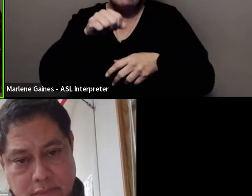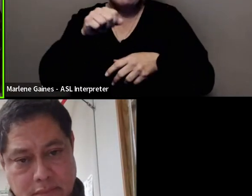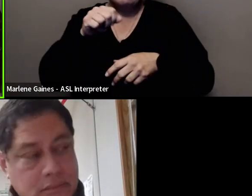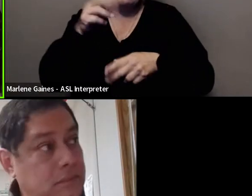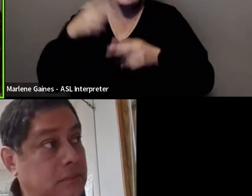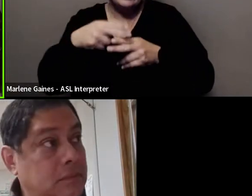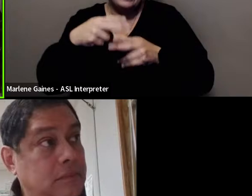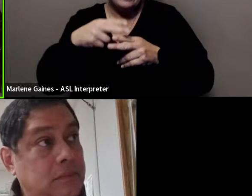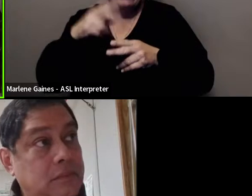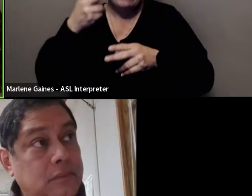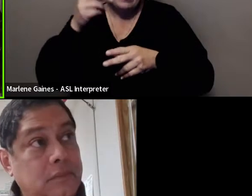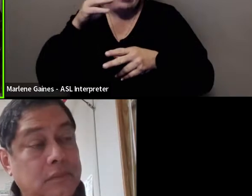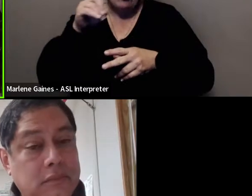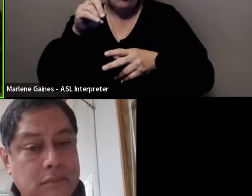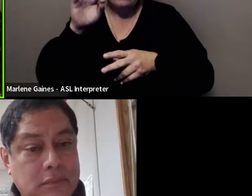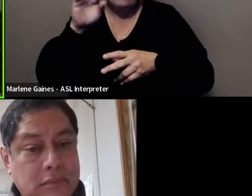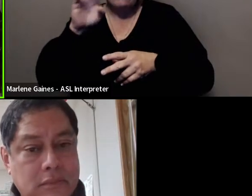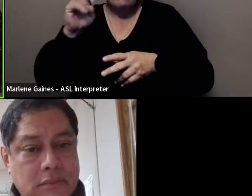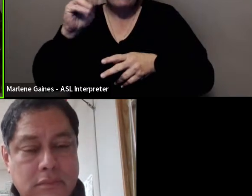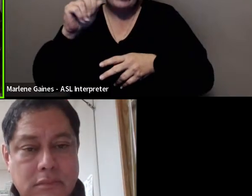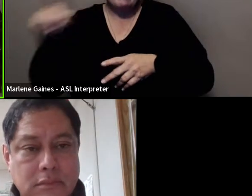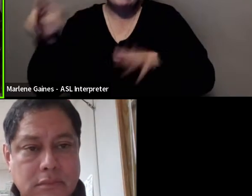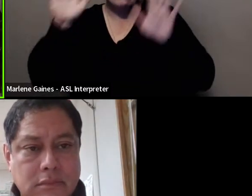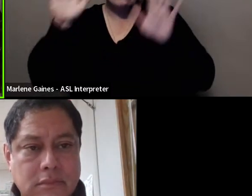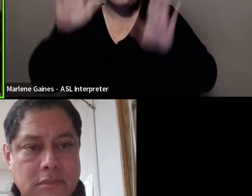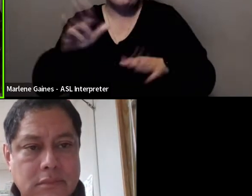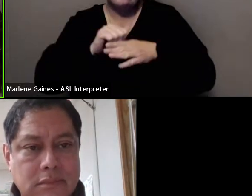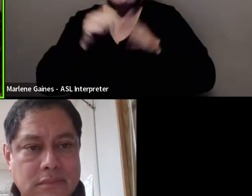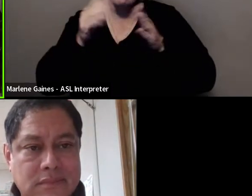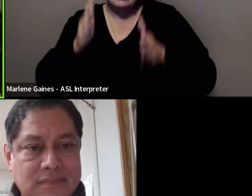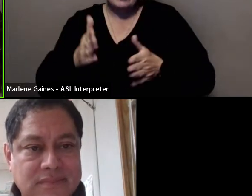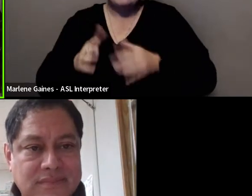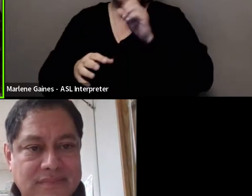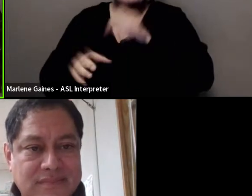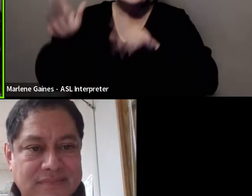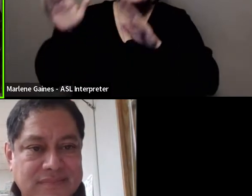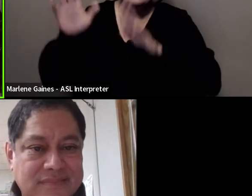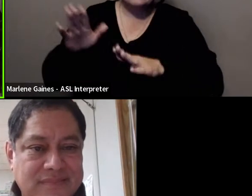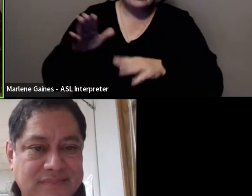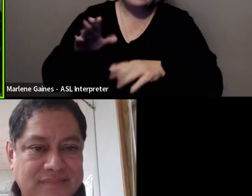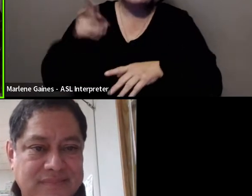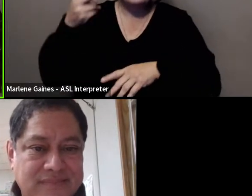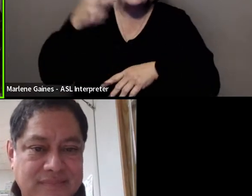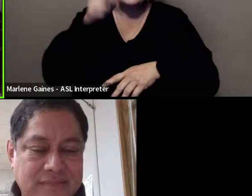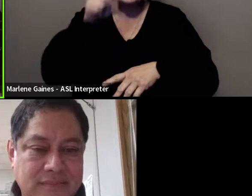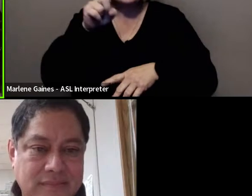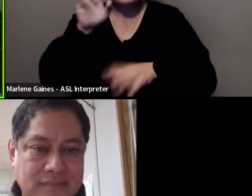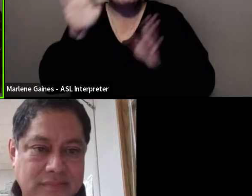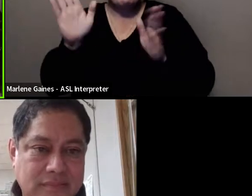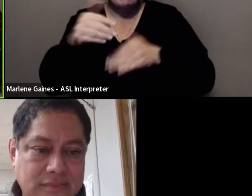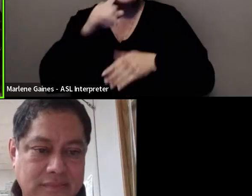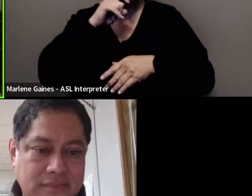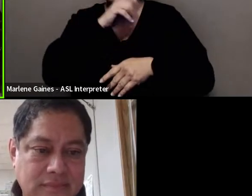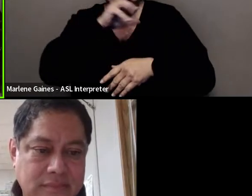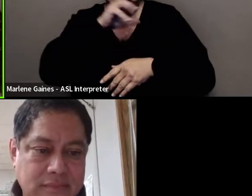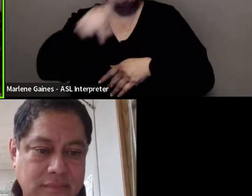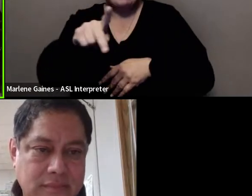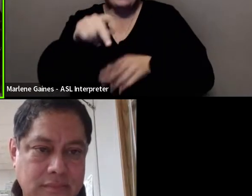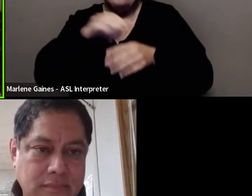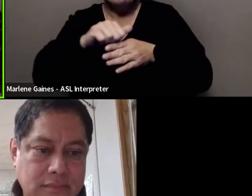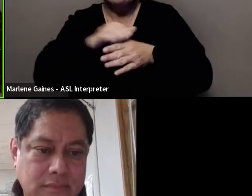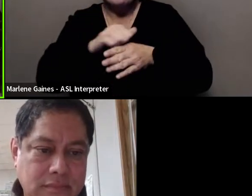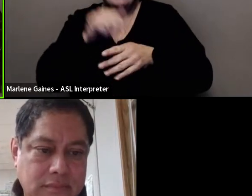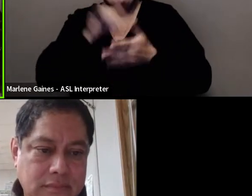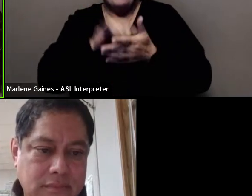his name was, Harold Freeman. He's a great trainer. Yeah, he is great. I think he should put the boxes of cereal back in the training that